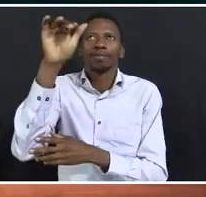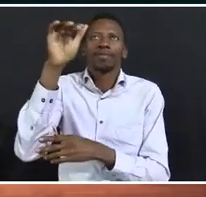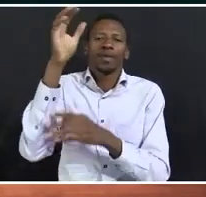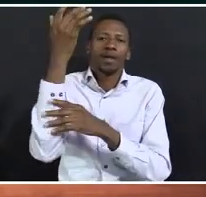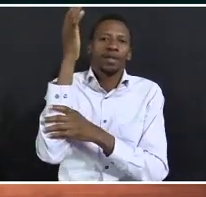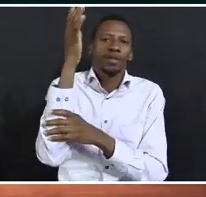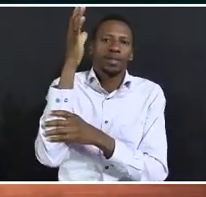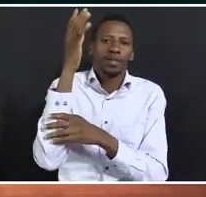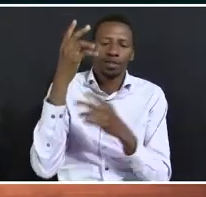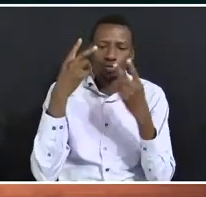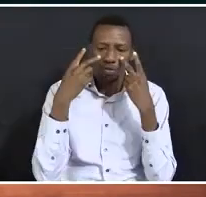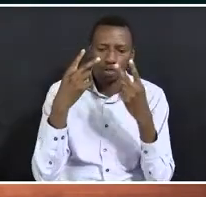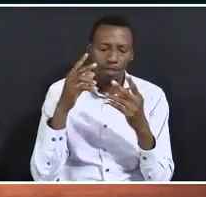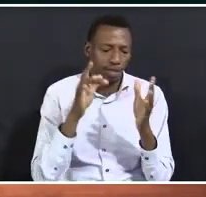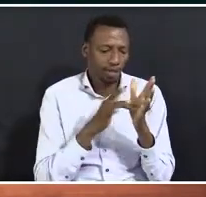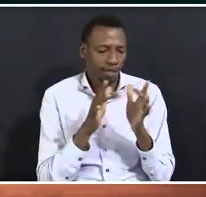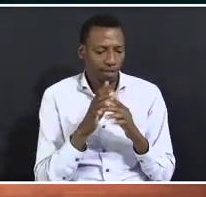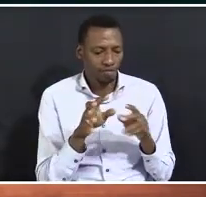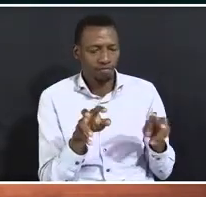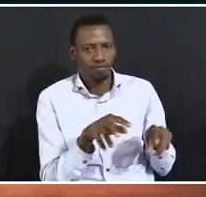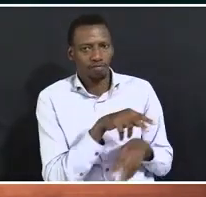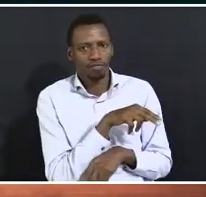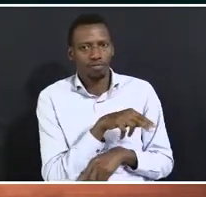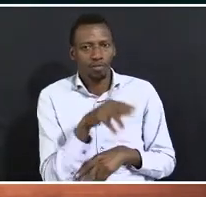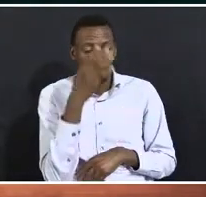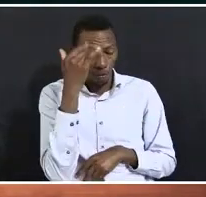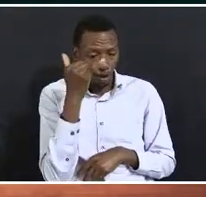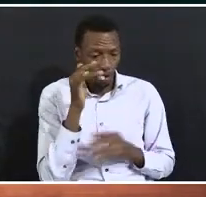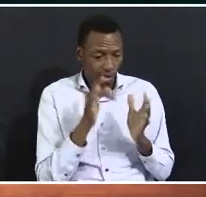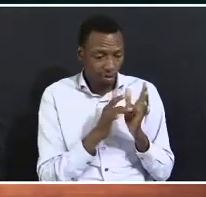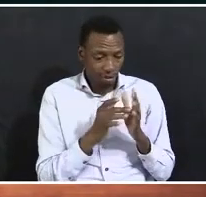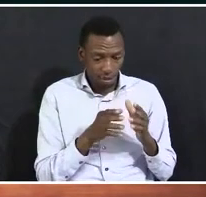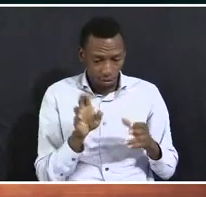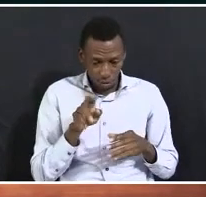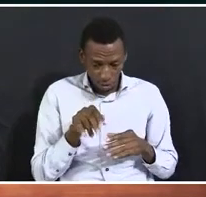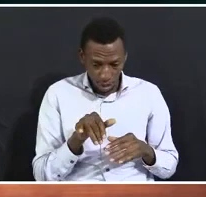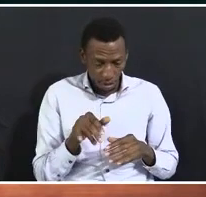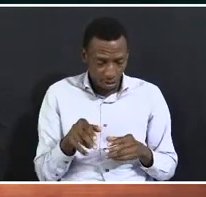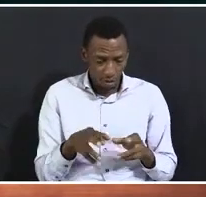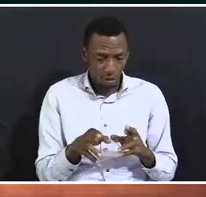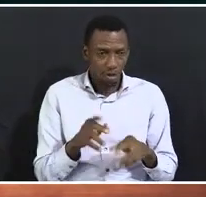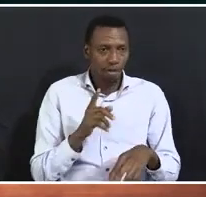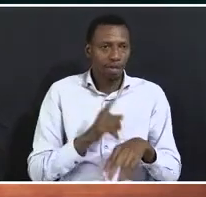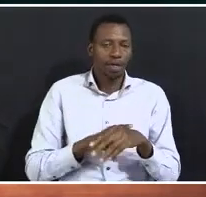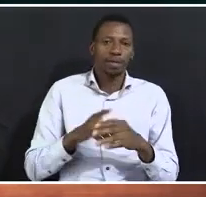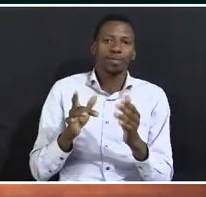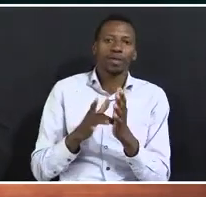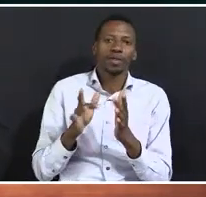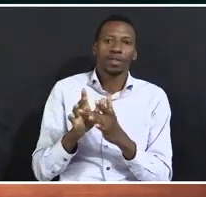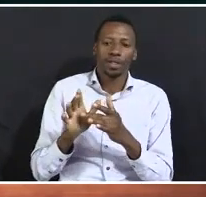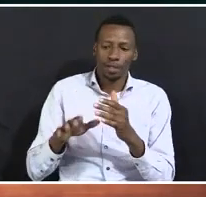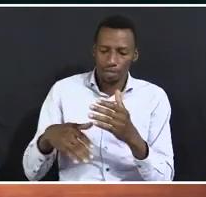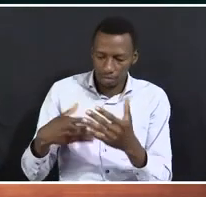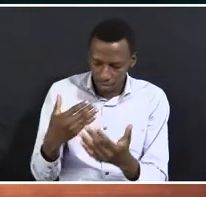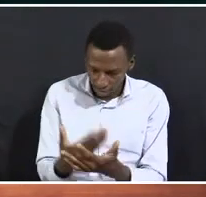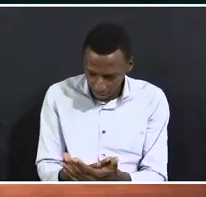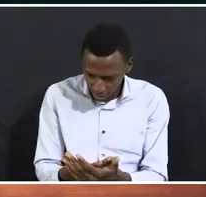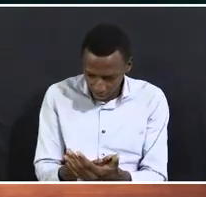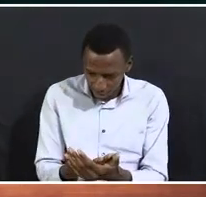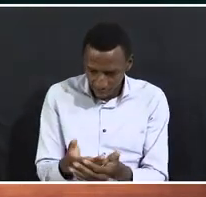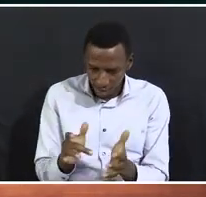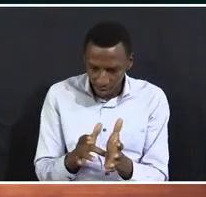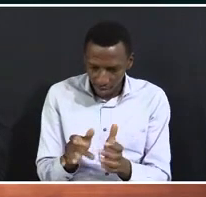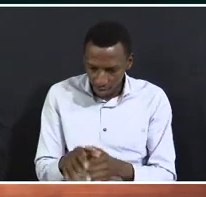see him, for he was going to pass that way. And when Jesus came to the place, he looked